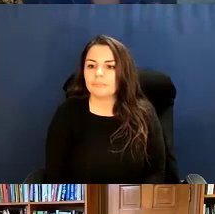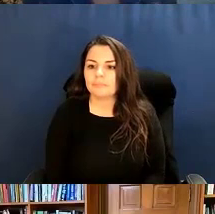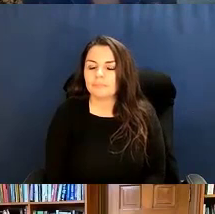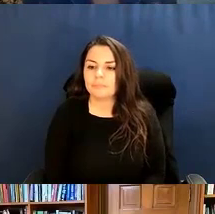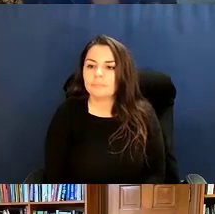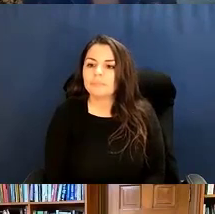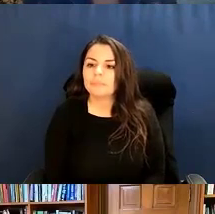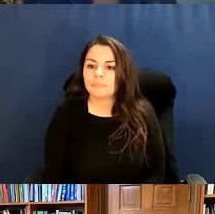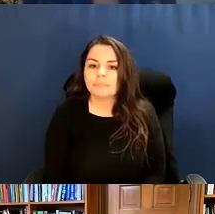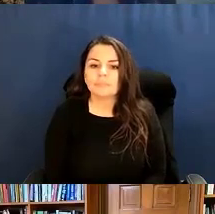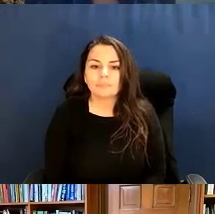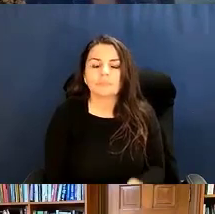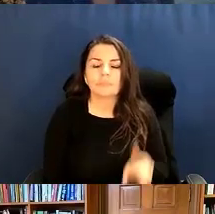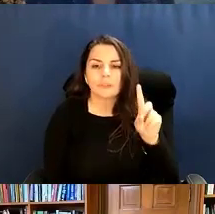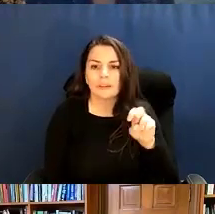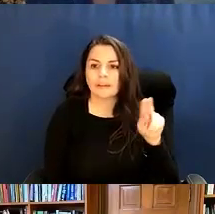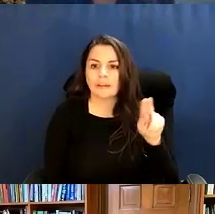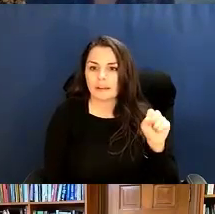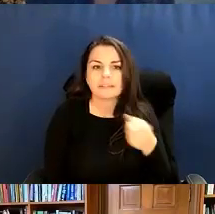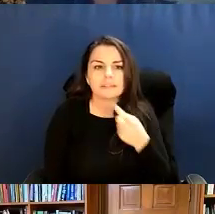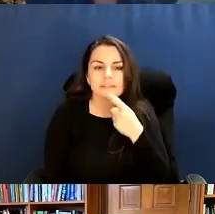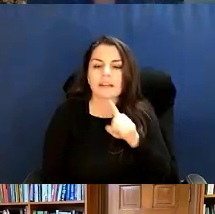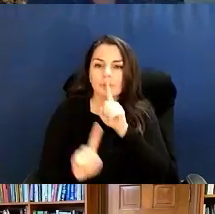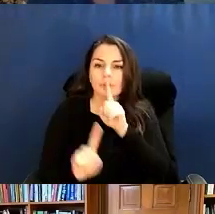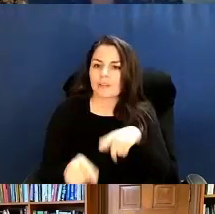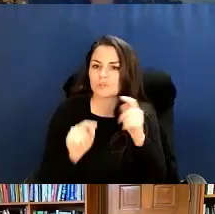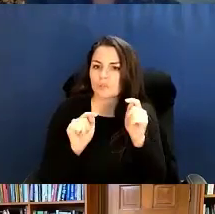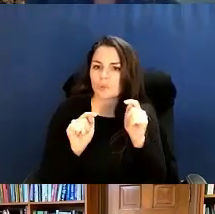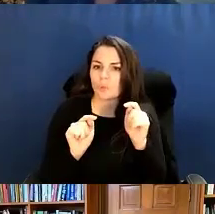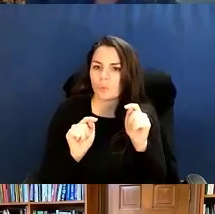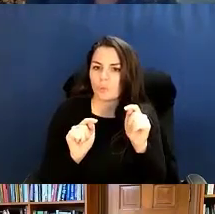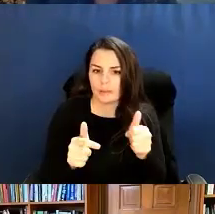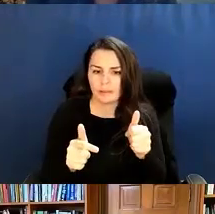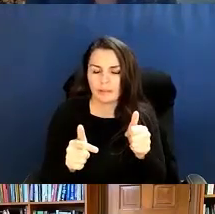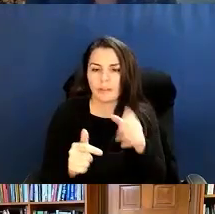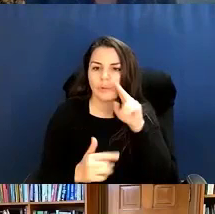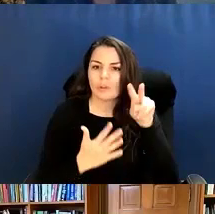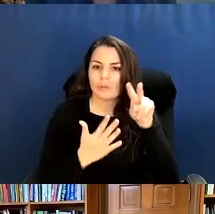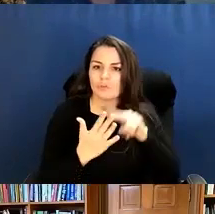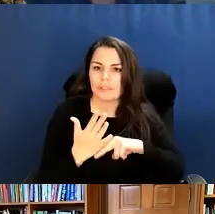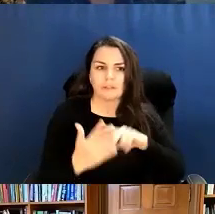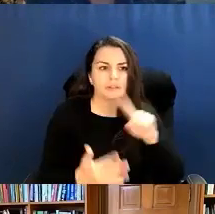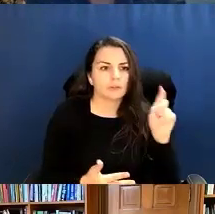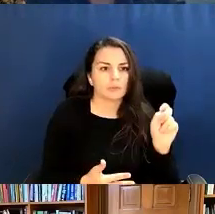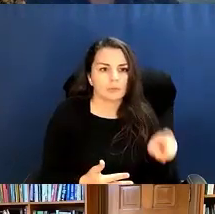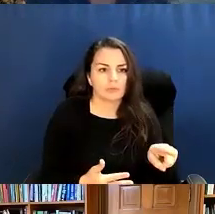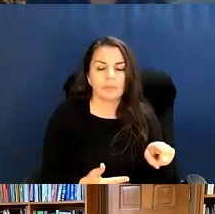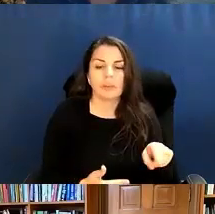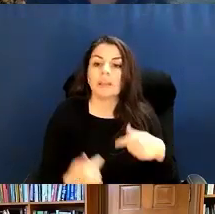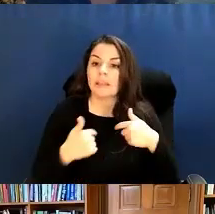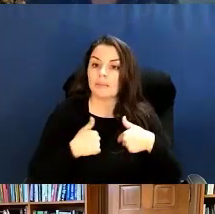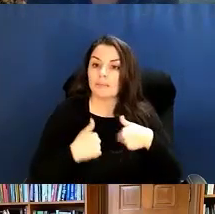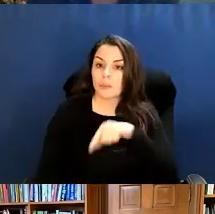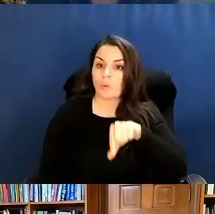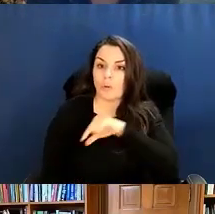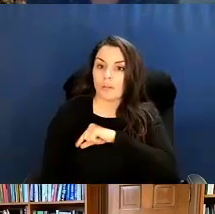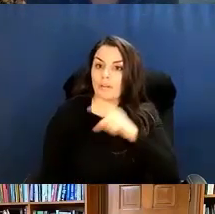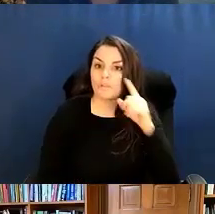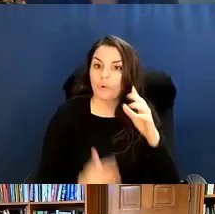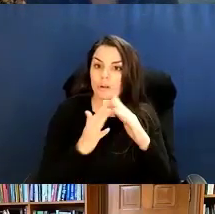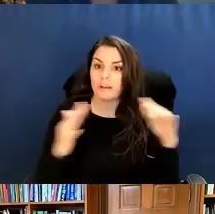fiscal year we are in, when we issue a competing T30 training grant or a type 5 training